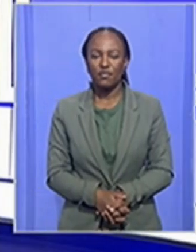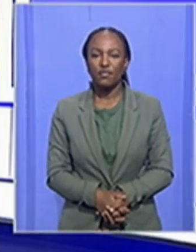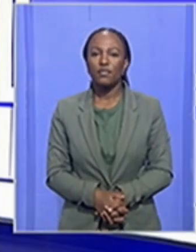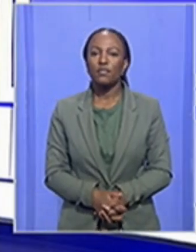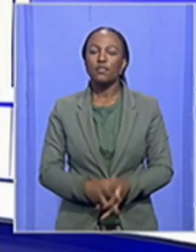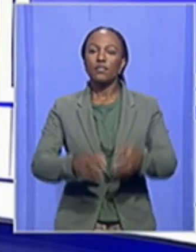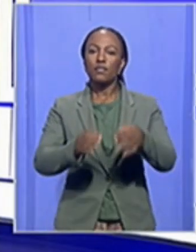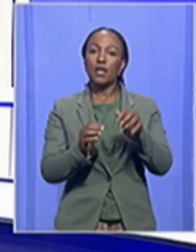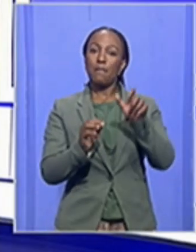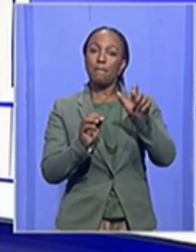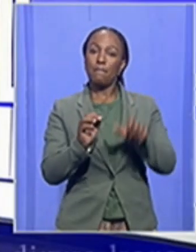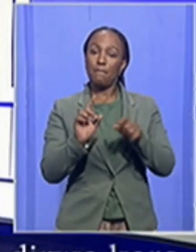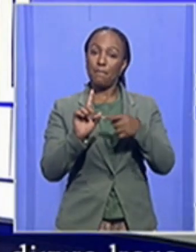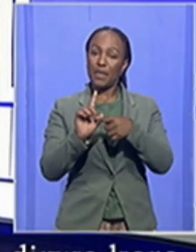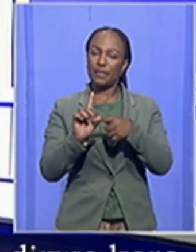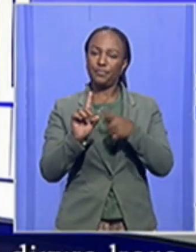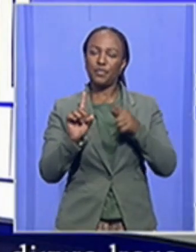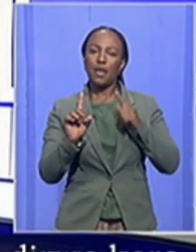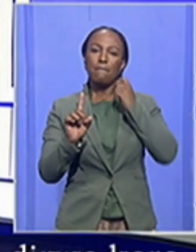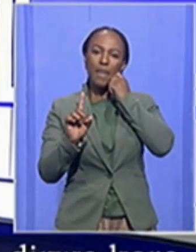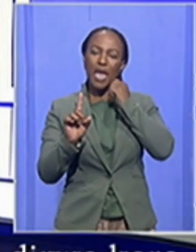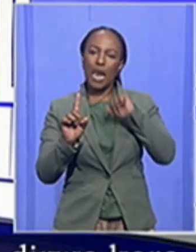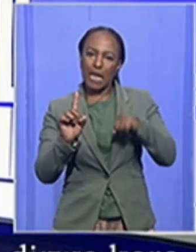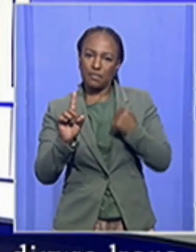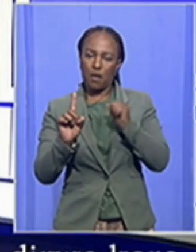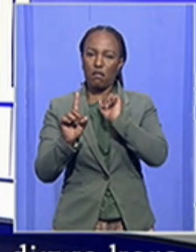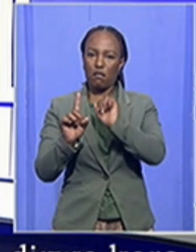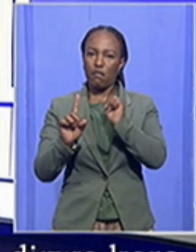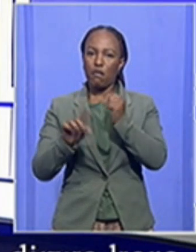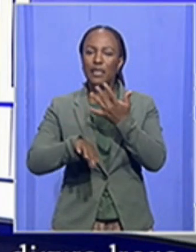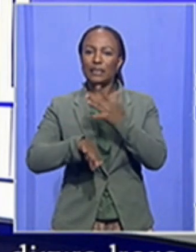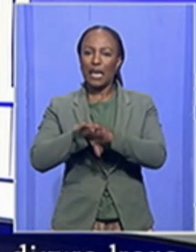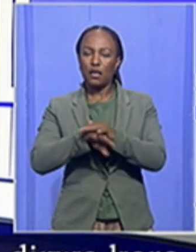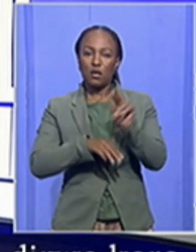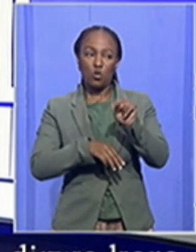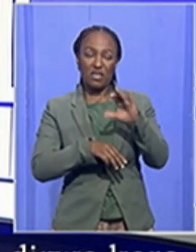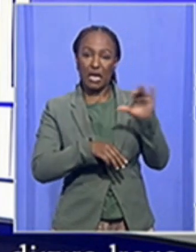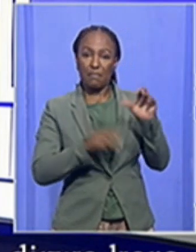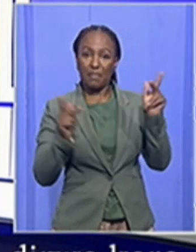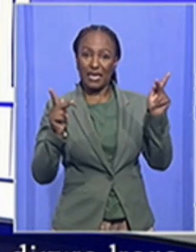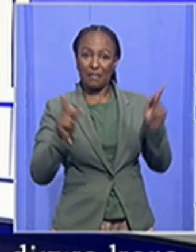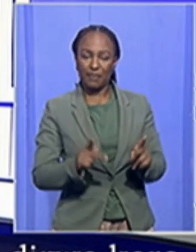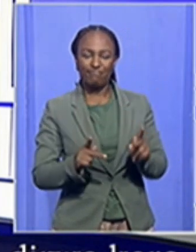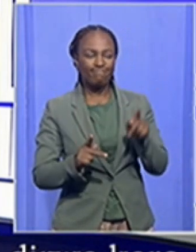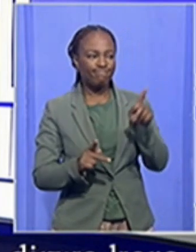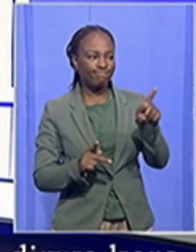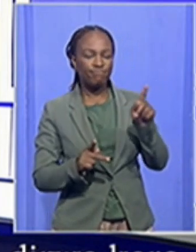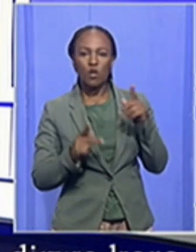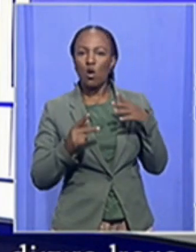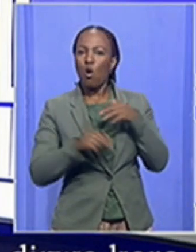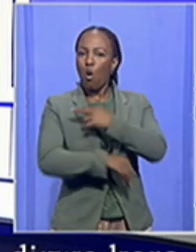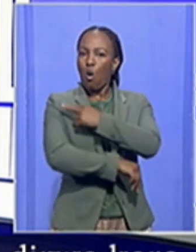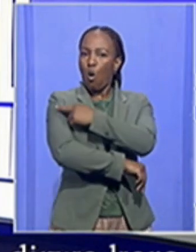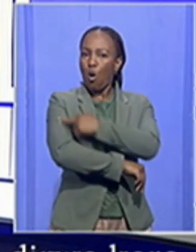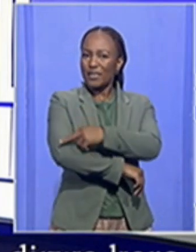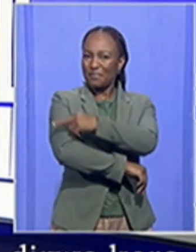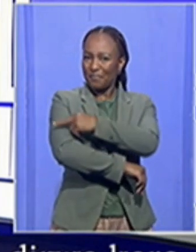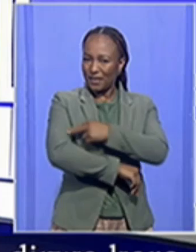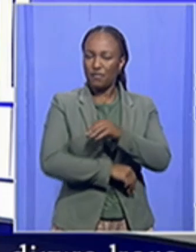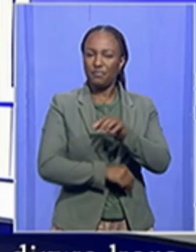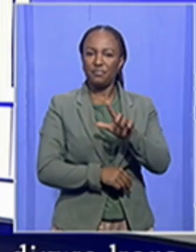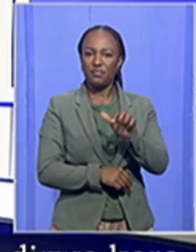Mohlologadi wa ka Bamberstad ka Northern Cape o tšea magato a semolao kgatlhanong le bookelo bja ka Kimberley bja Landmed morago ga go hlokofala